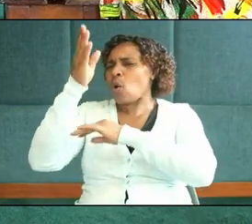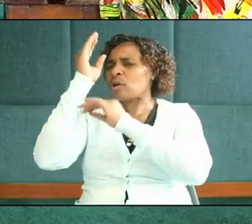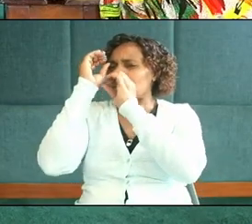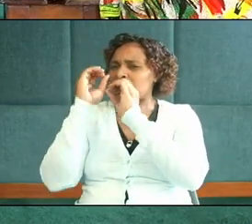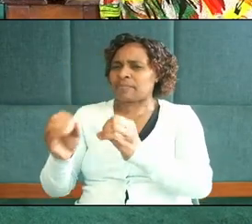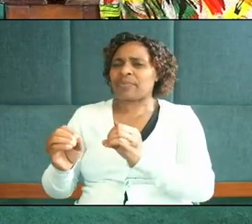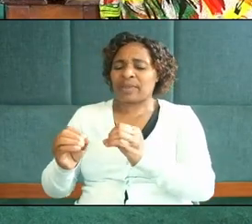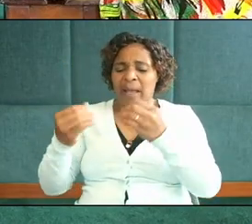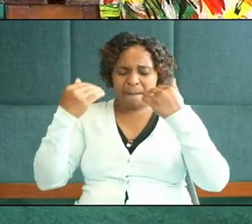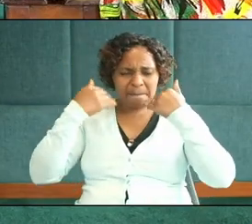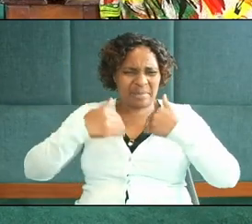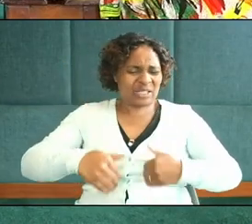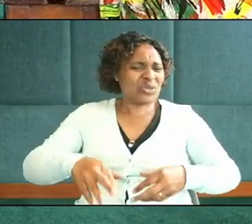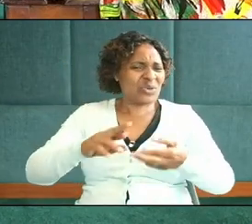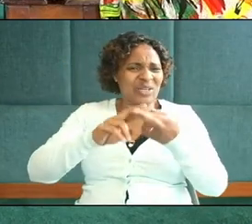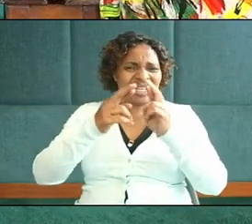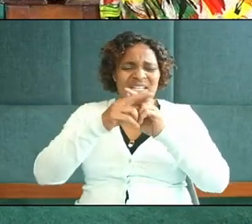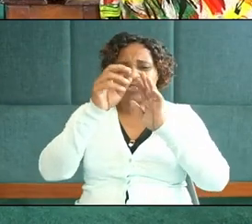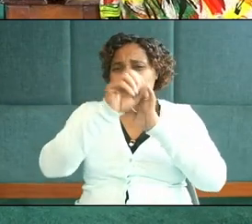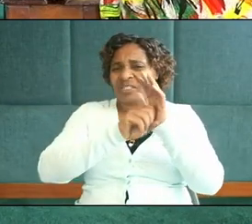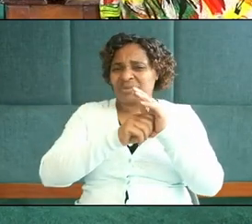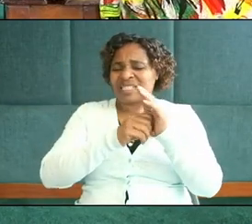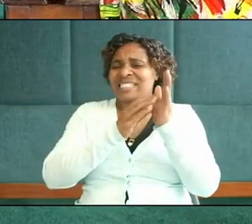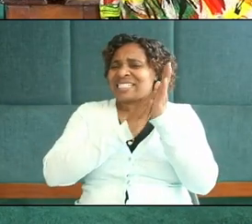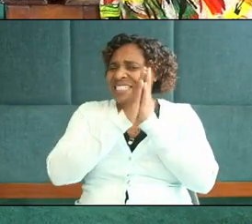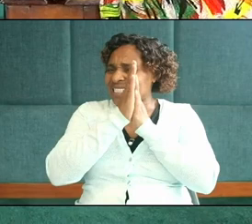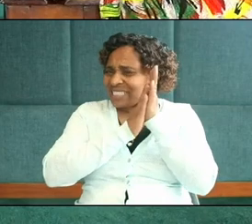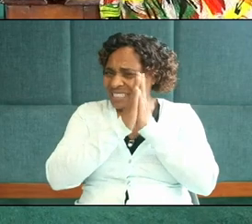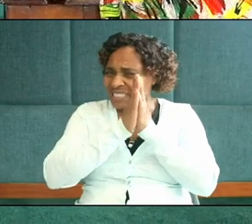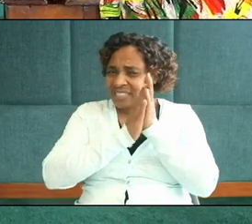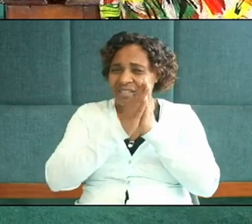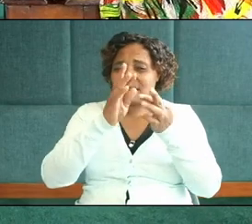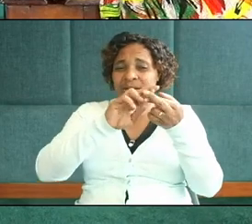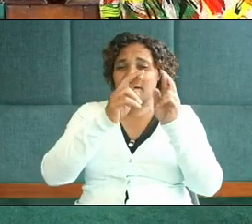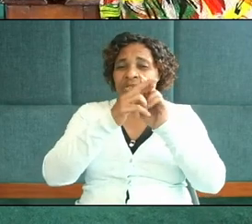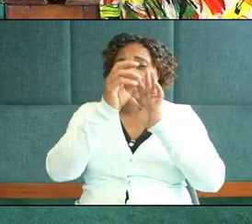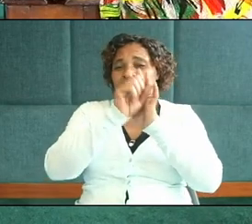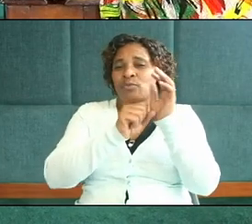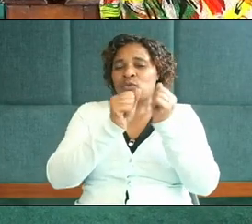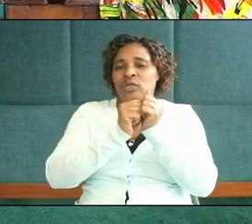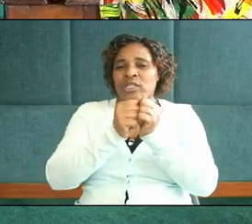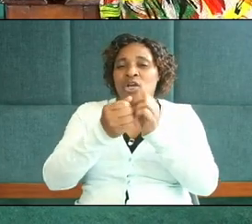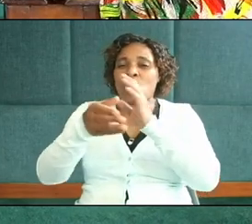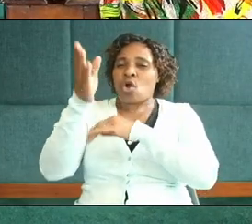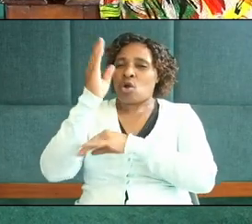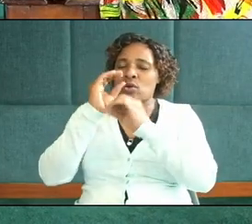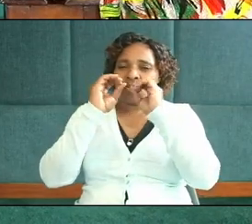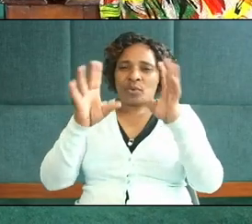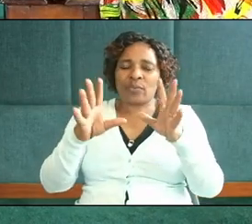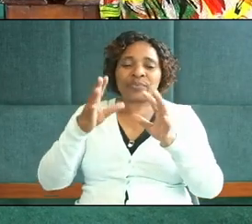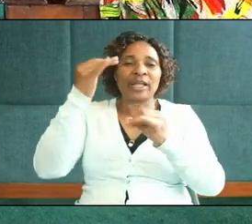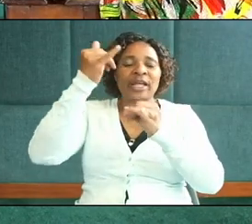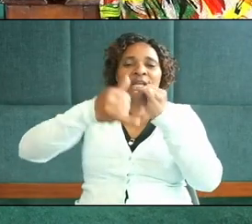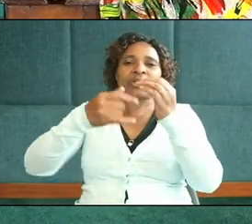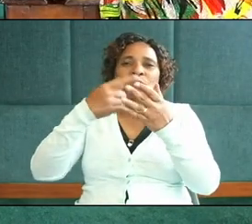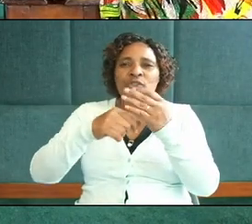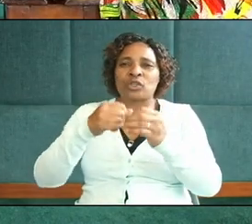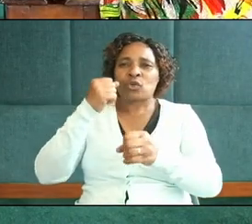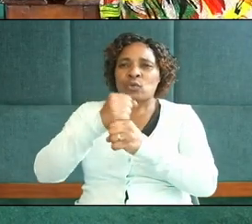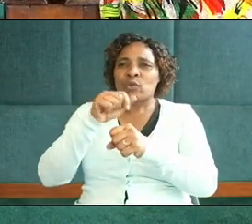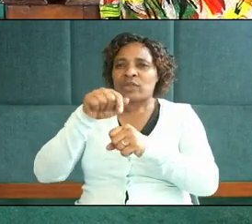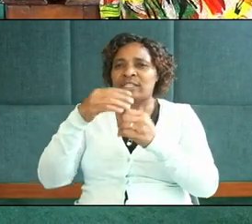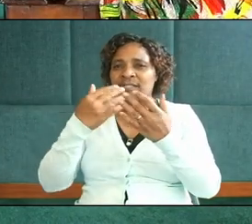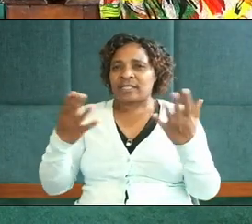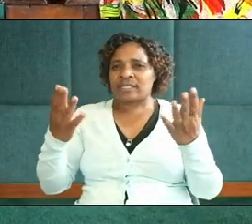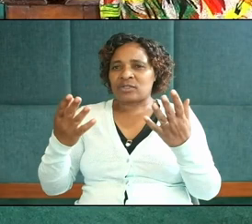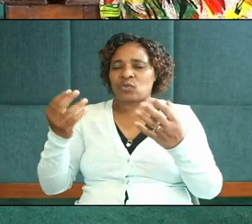have a personal relationship, intimate relationship with the Creator. And that is why they ended up doing these grave sins that they